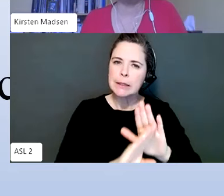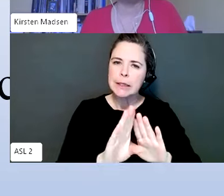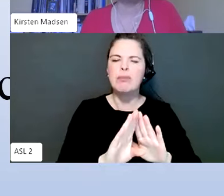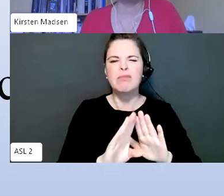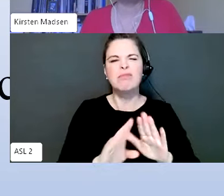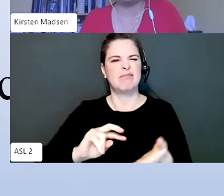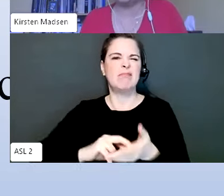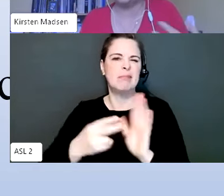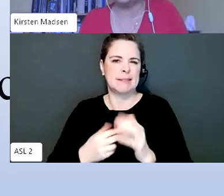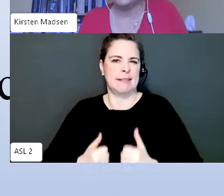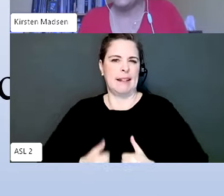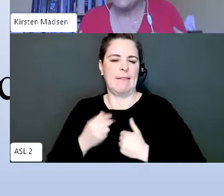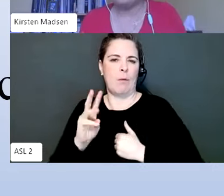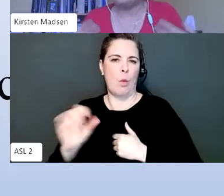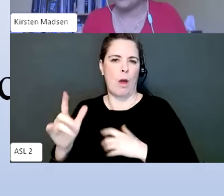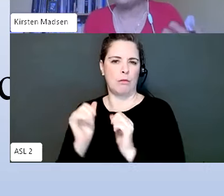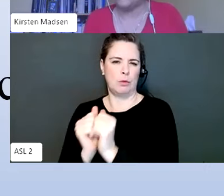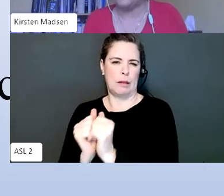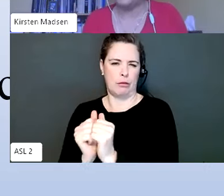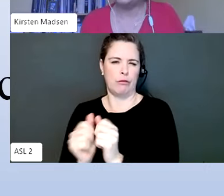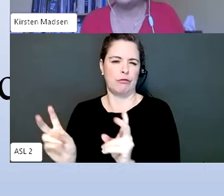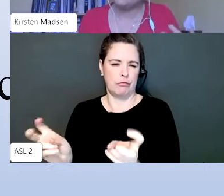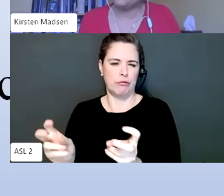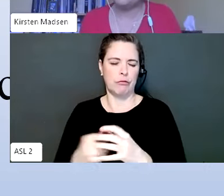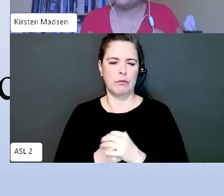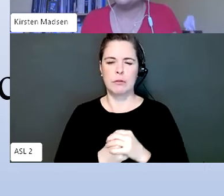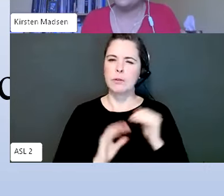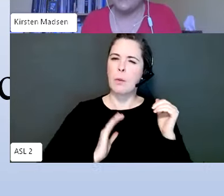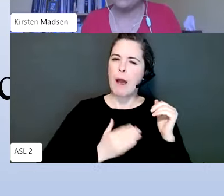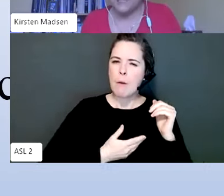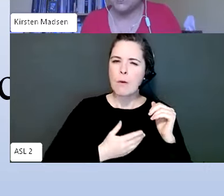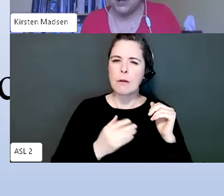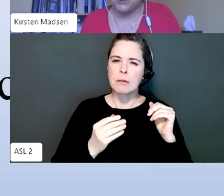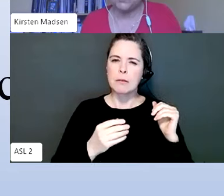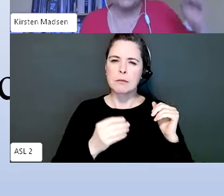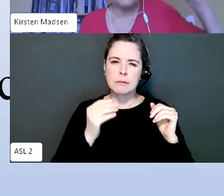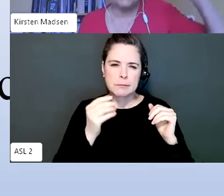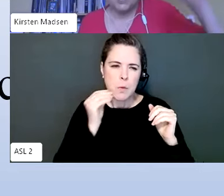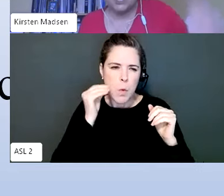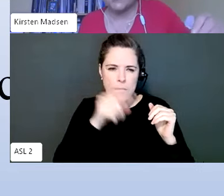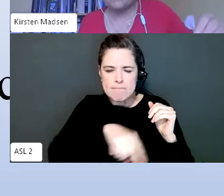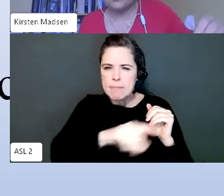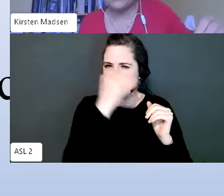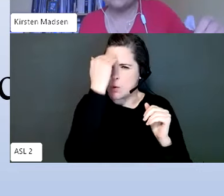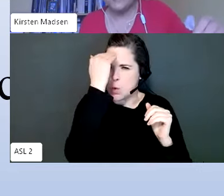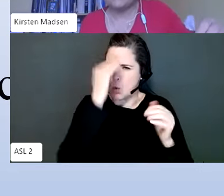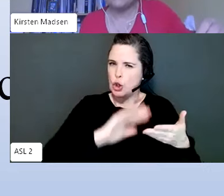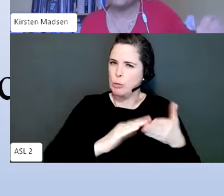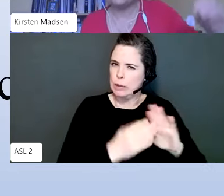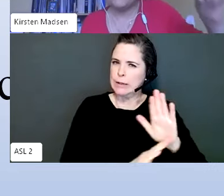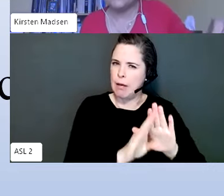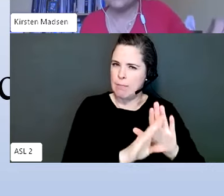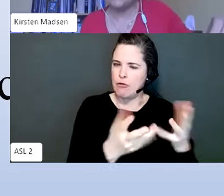our residents have brought forward as the words that they would like to use. So targeting bullying